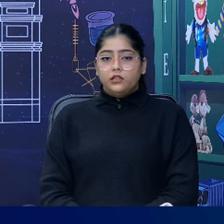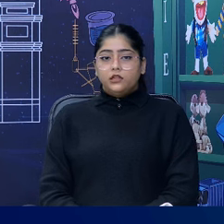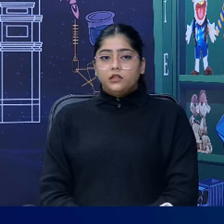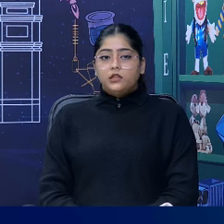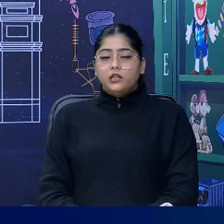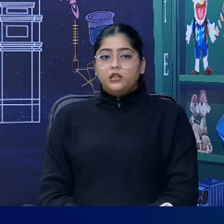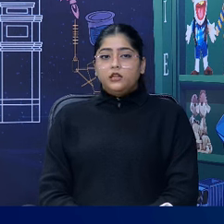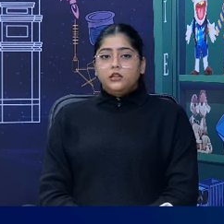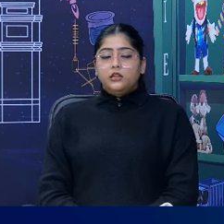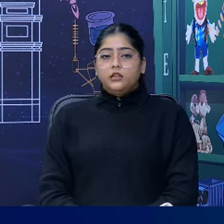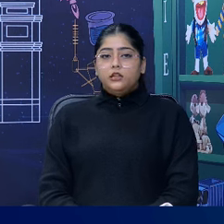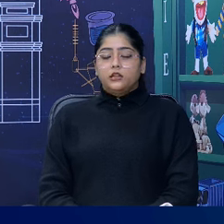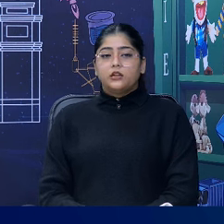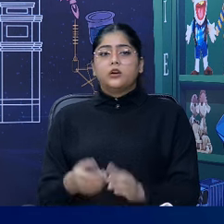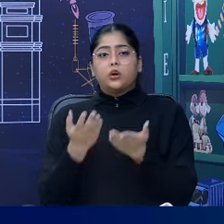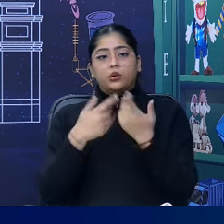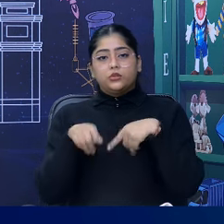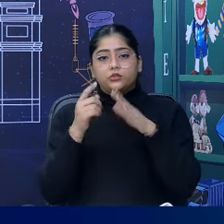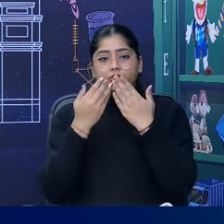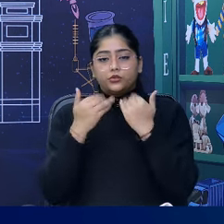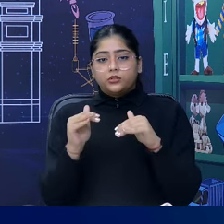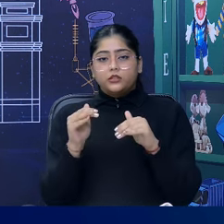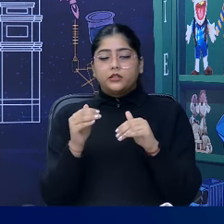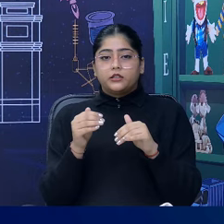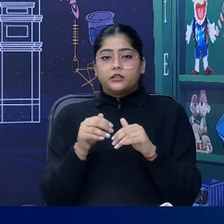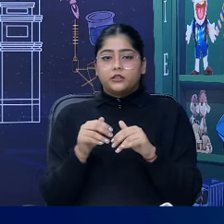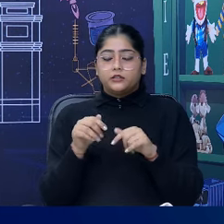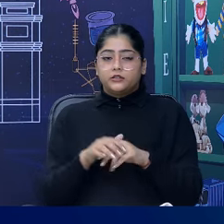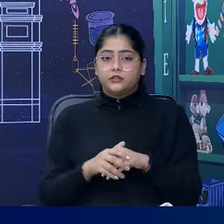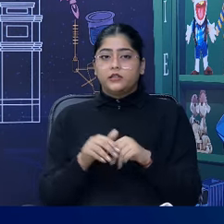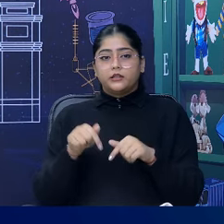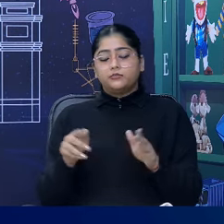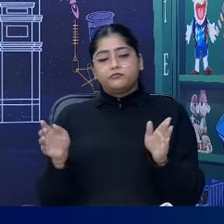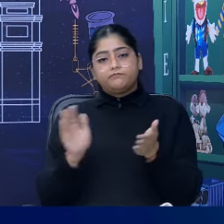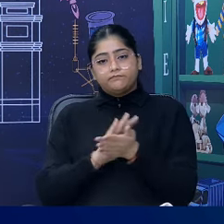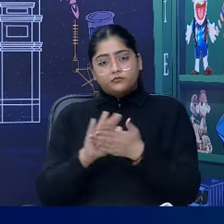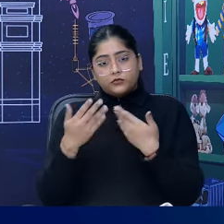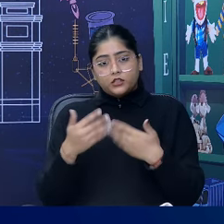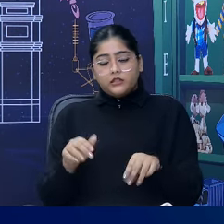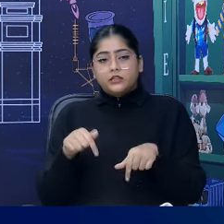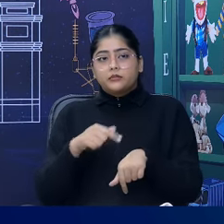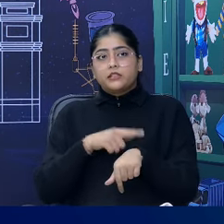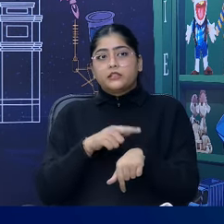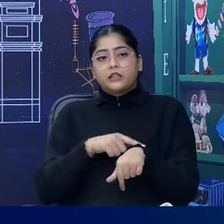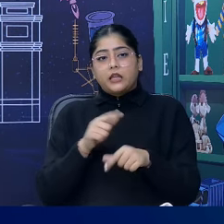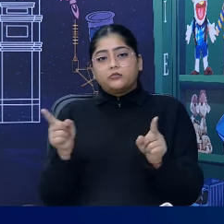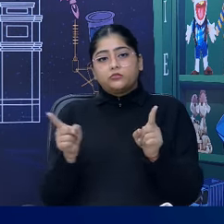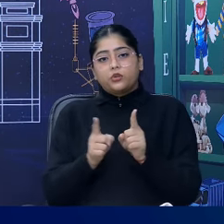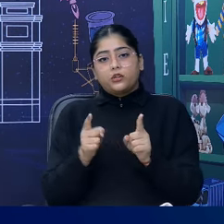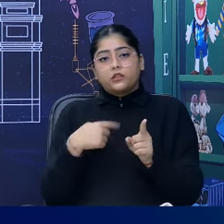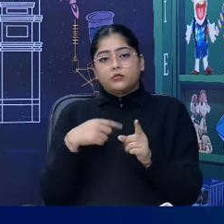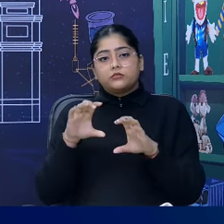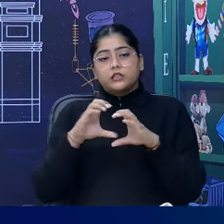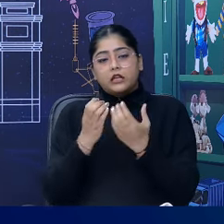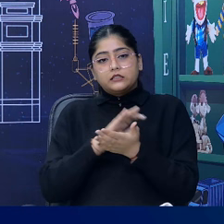dth.class11@ciet.nic.in. So students and viewers, with this it's a wrap. Ji haan, samay ho chala hai ki session ko yahin par samapt